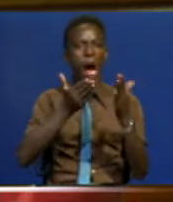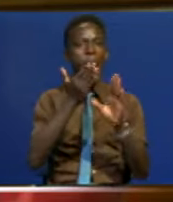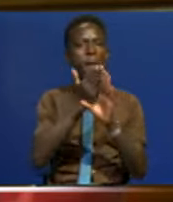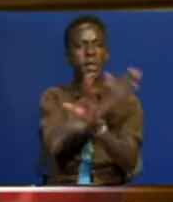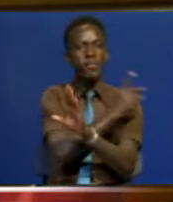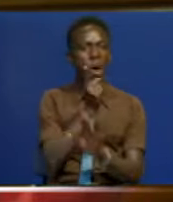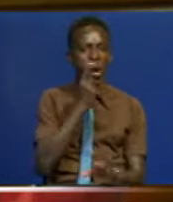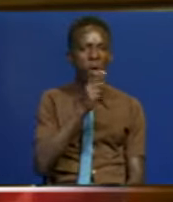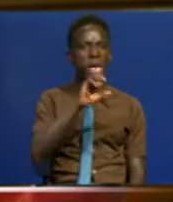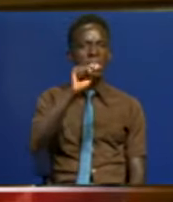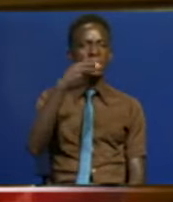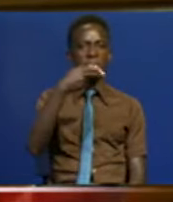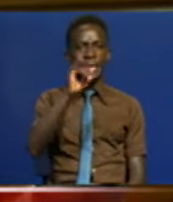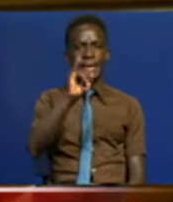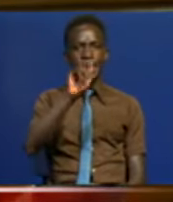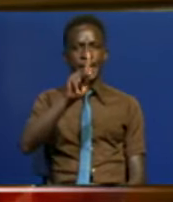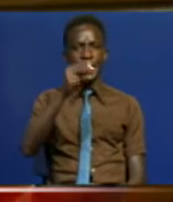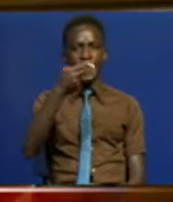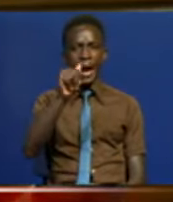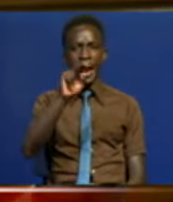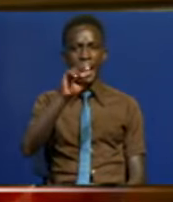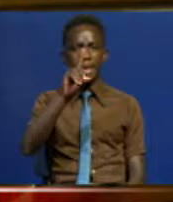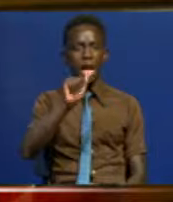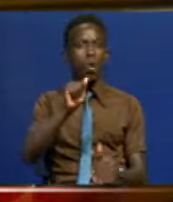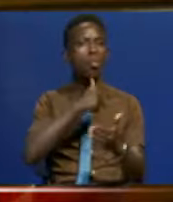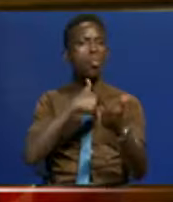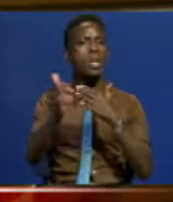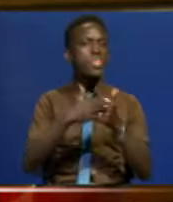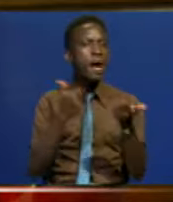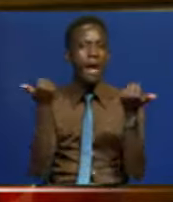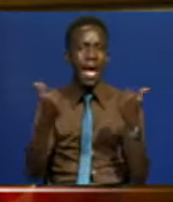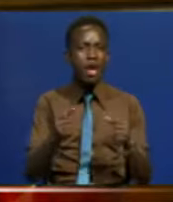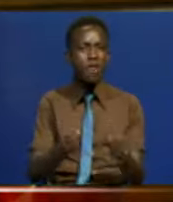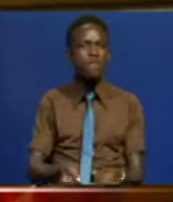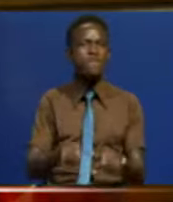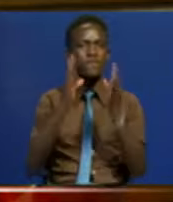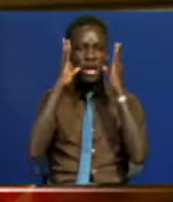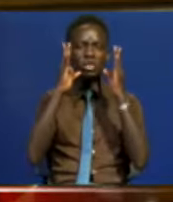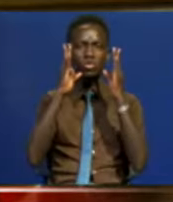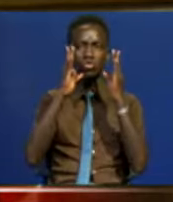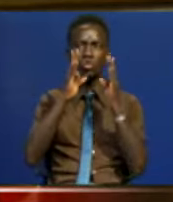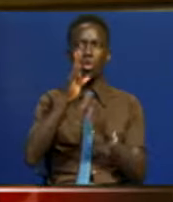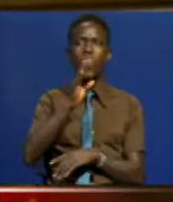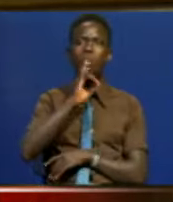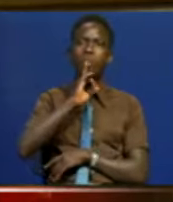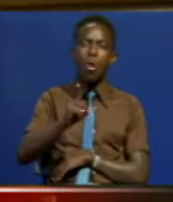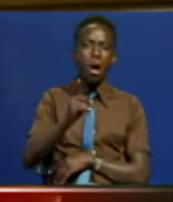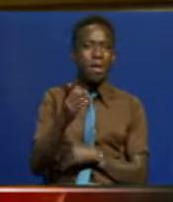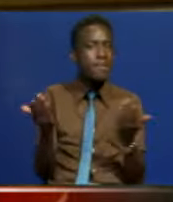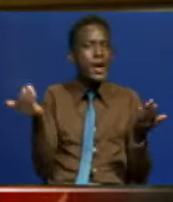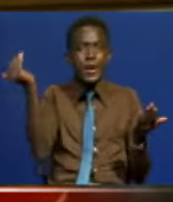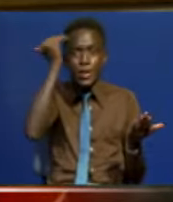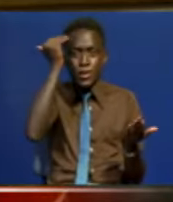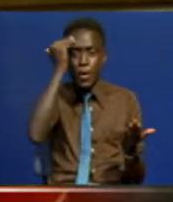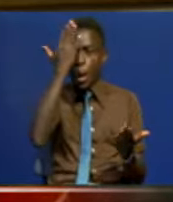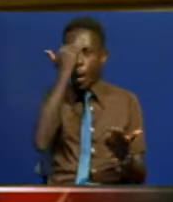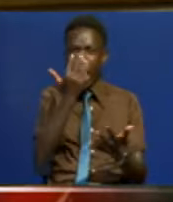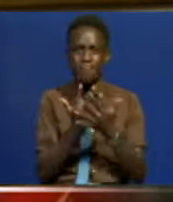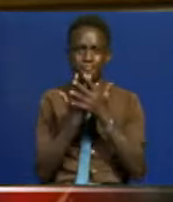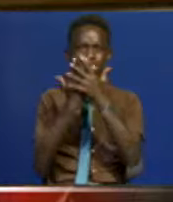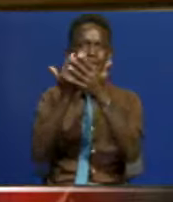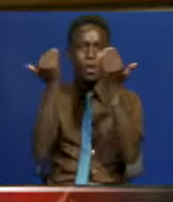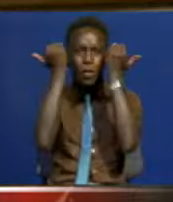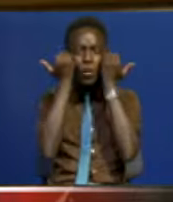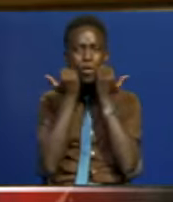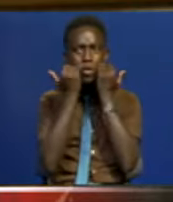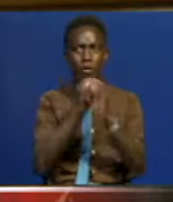Shikanda without any formal charging. They had to go on strike to know why they were in court. Point of being detained. So it